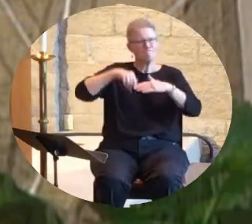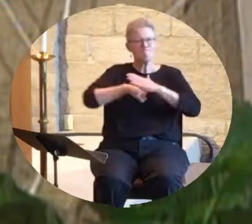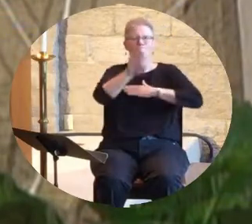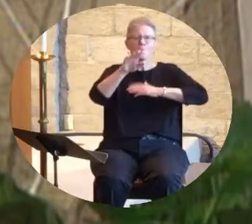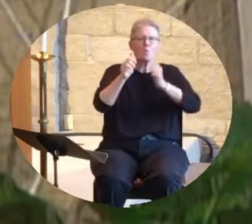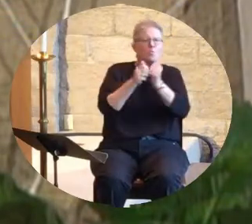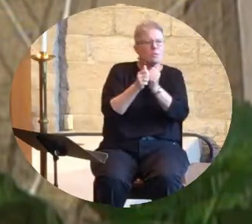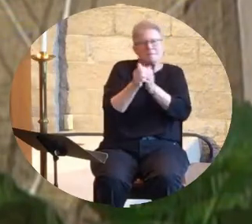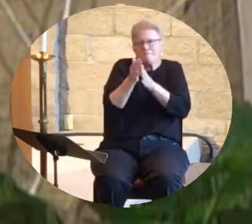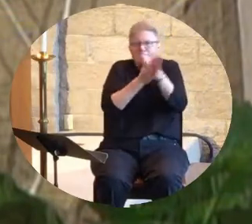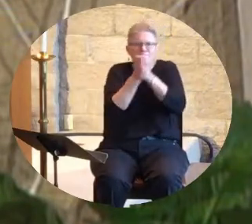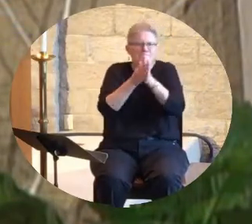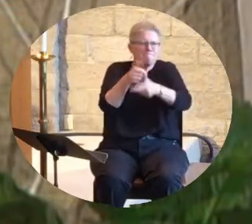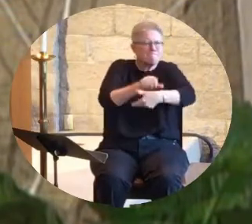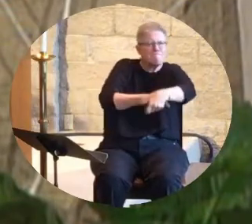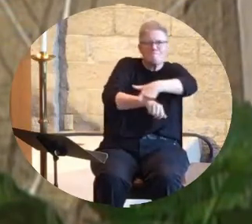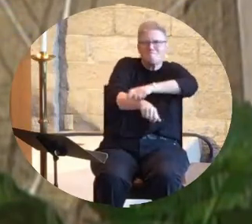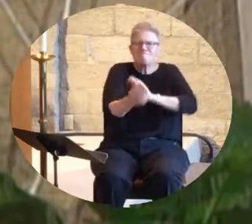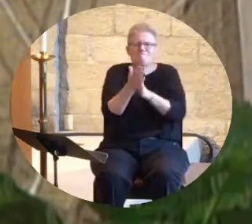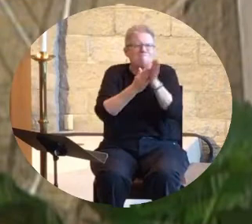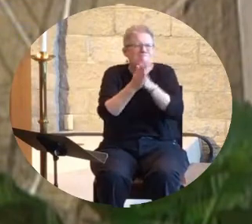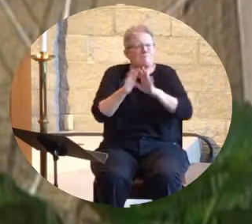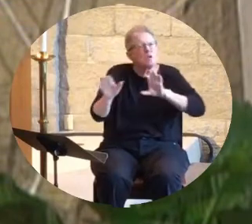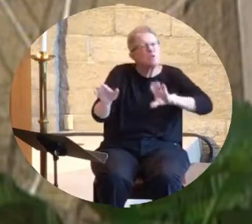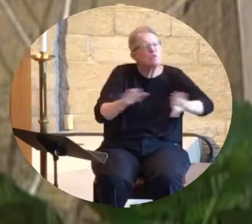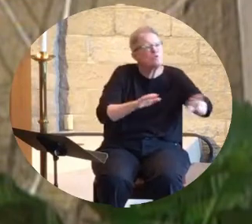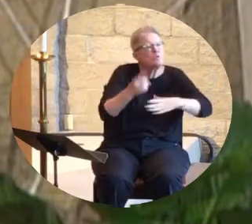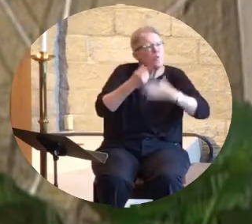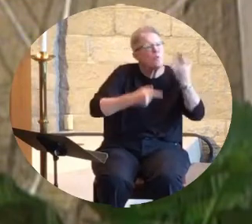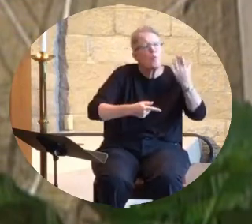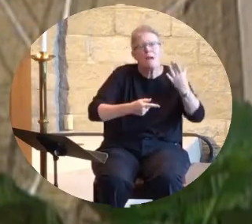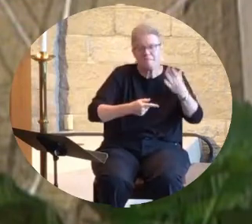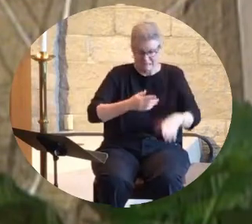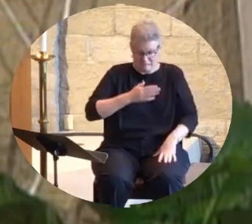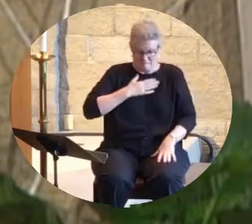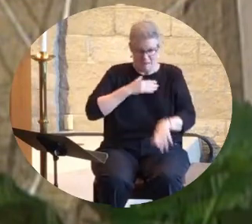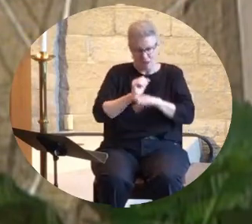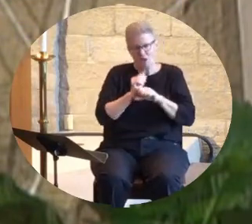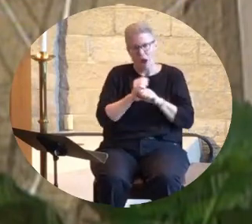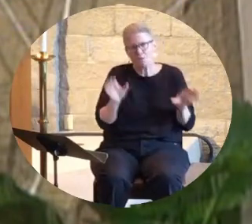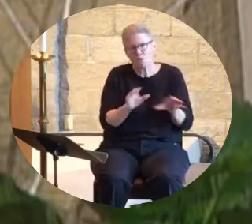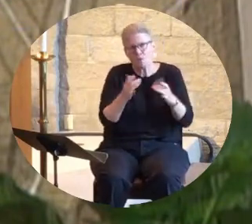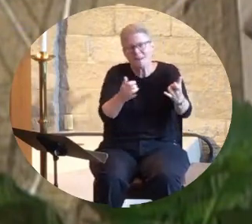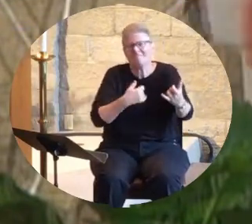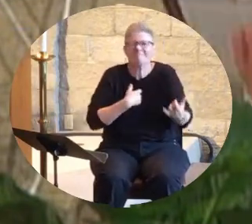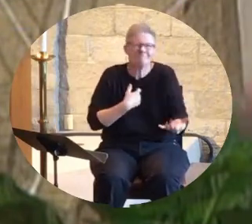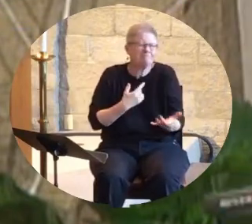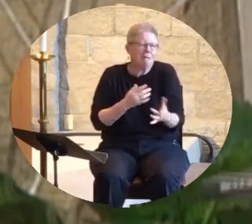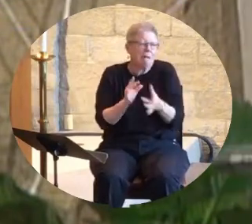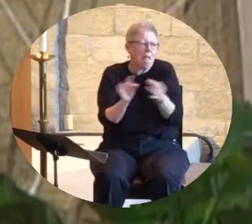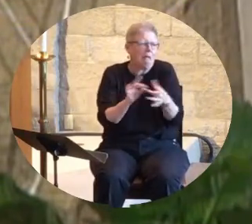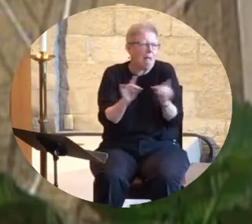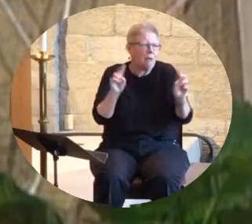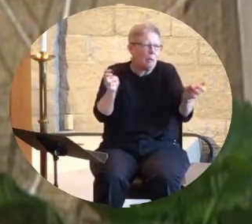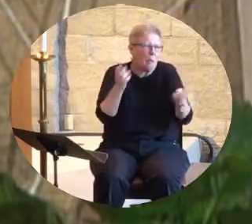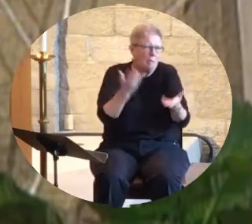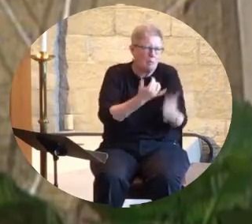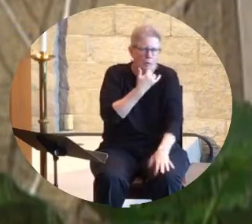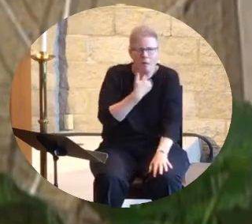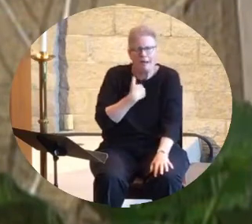enthusiasm to do what is mine to do today. Something like that. I'm sure I misquoted it. Send me an email or send it correct. I don't know. But